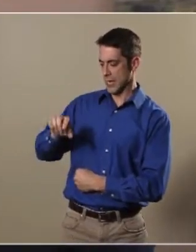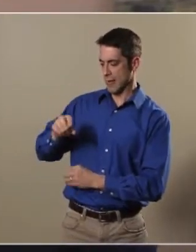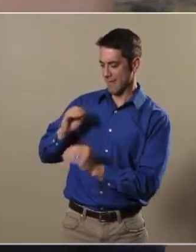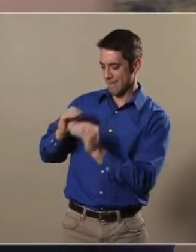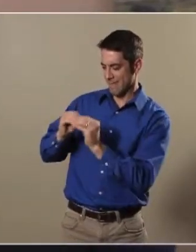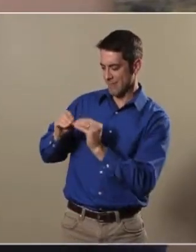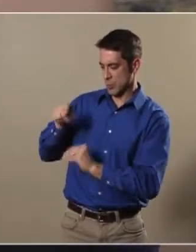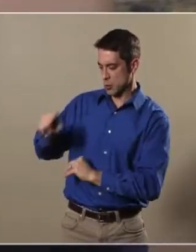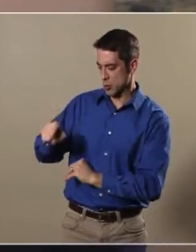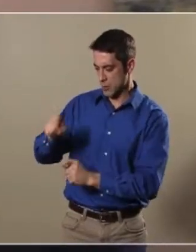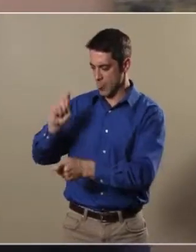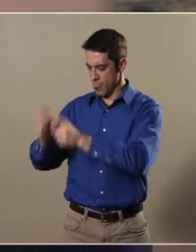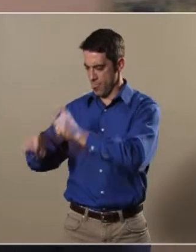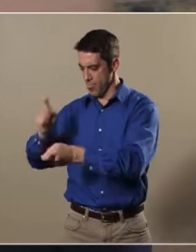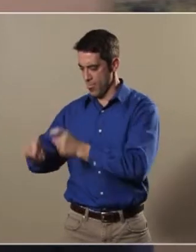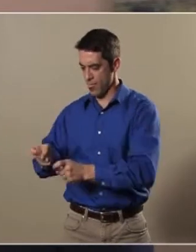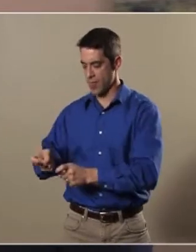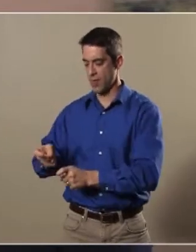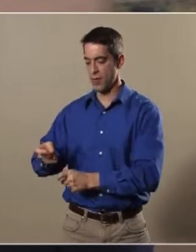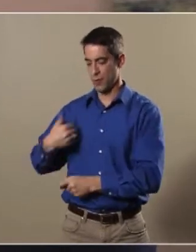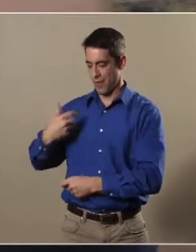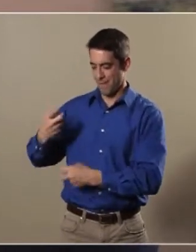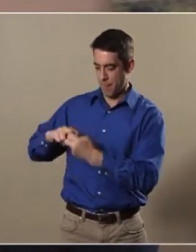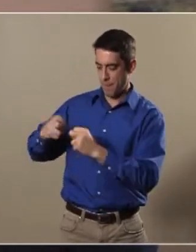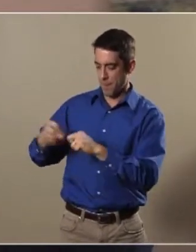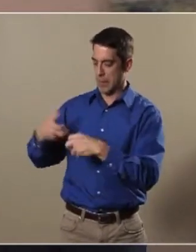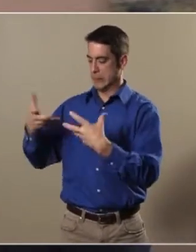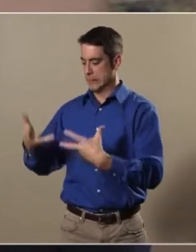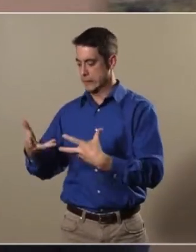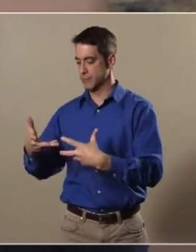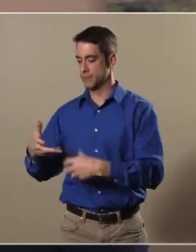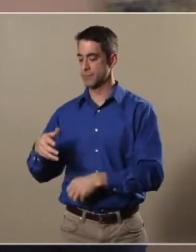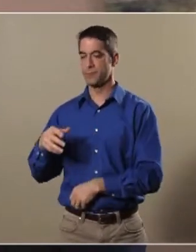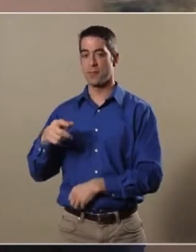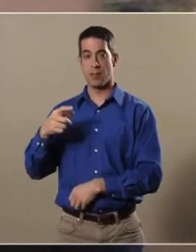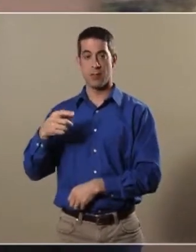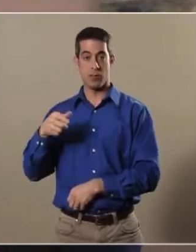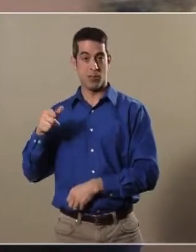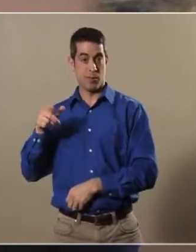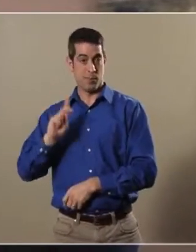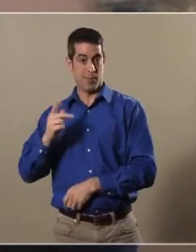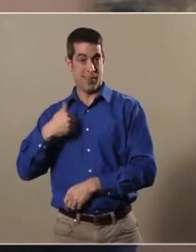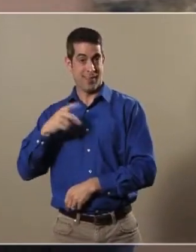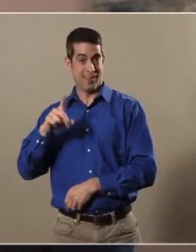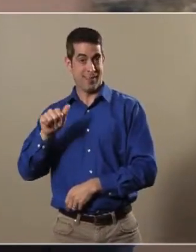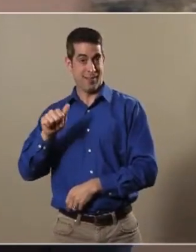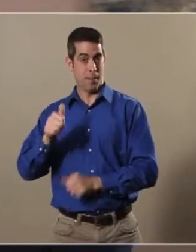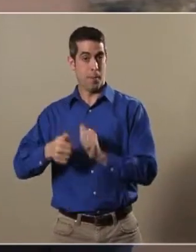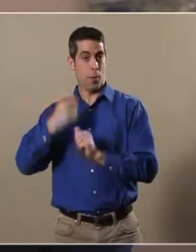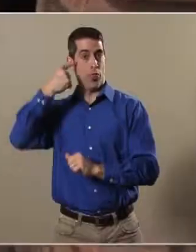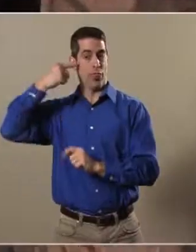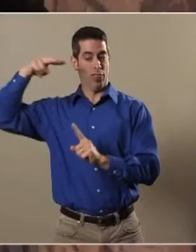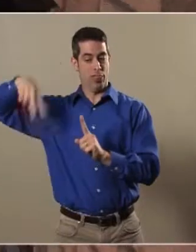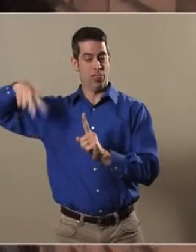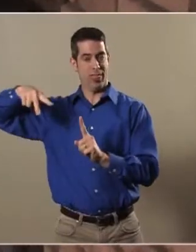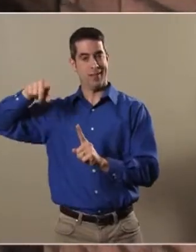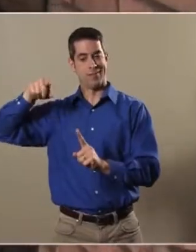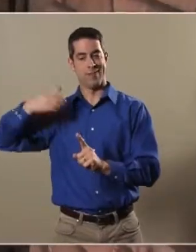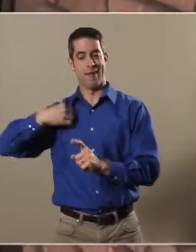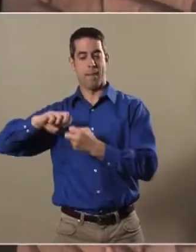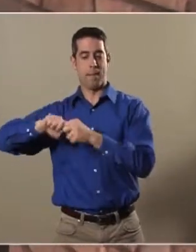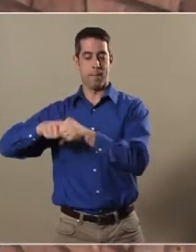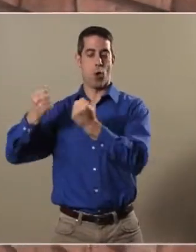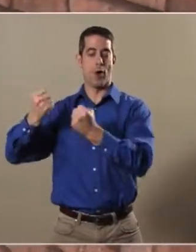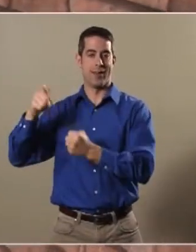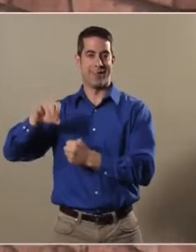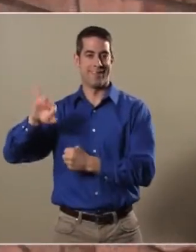or fix them because they have a problem of some kind. And people with disabilities are viewed as folks that need to be fixed. At the League, we